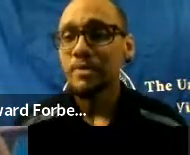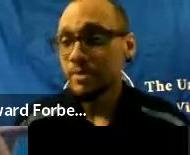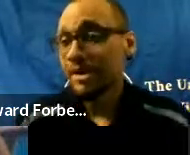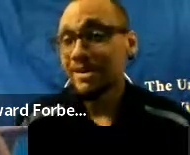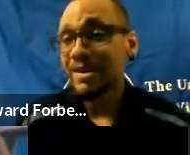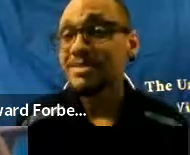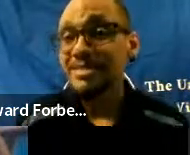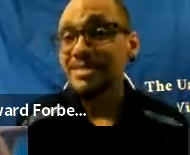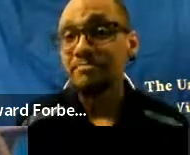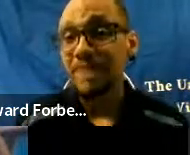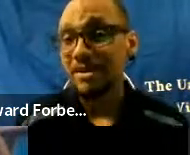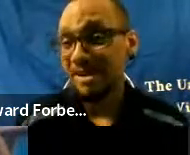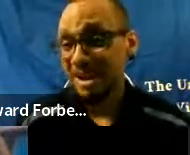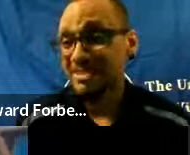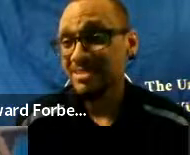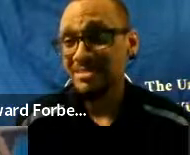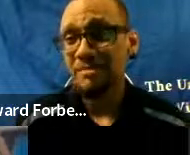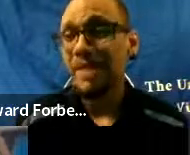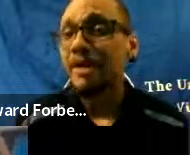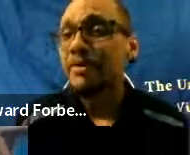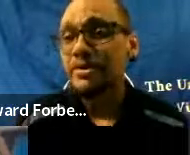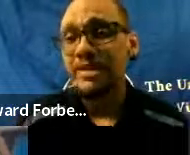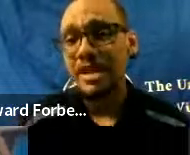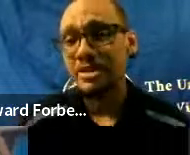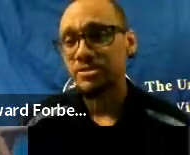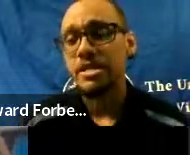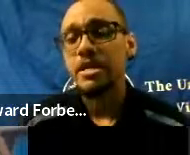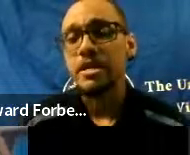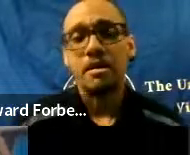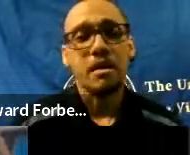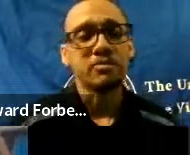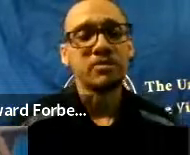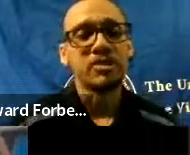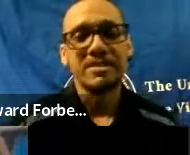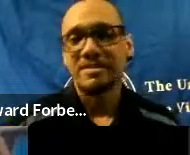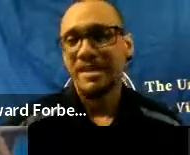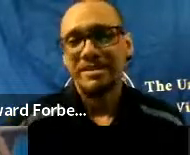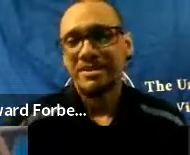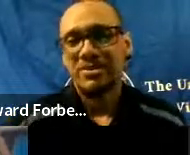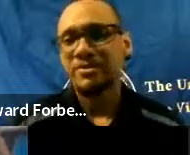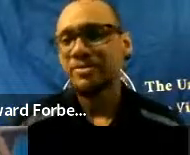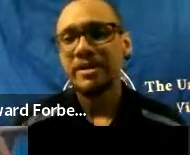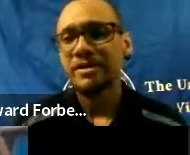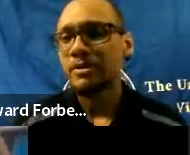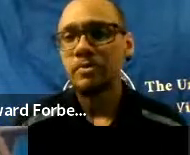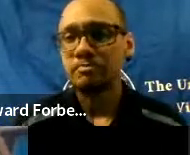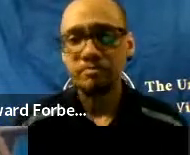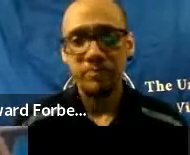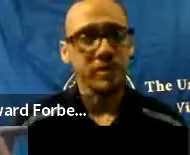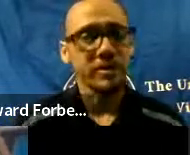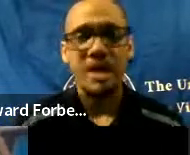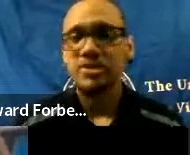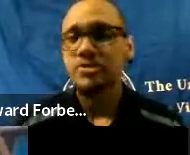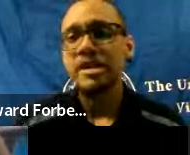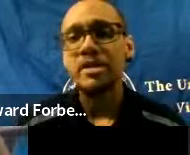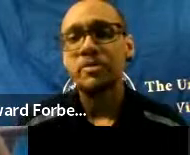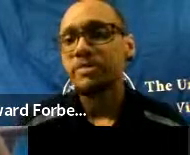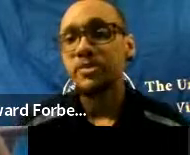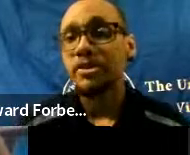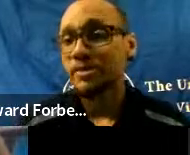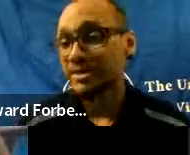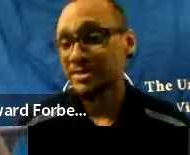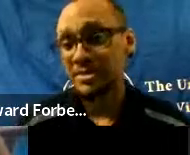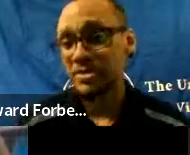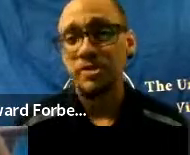something that we recognize is a barrier to entry. Just getting certified alone could cost you